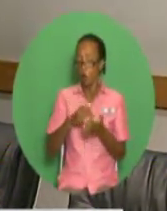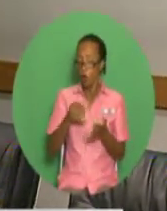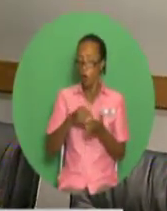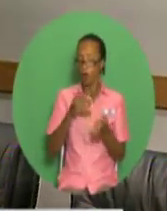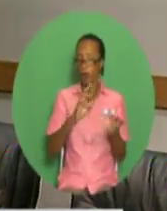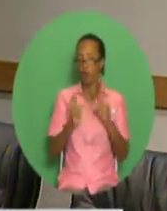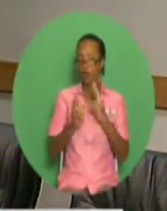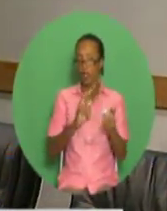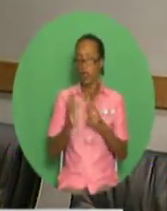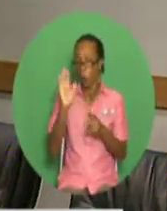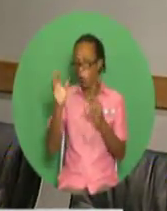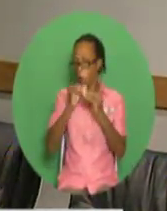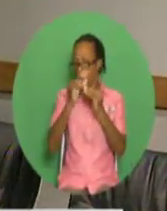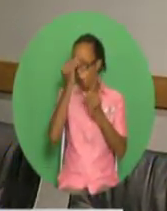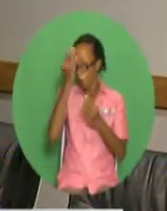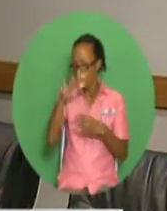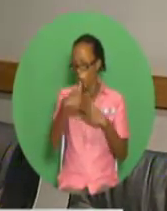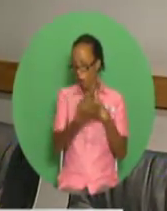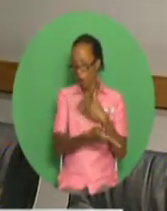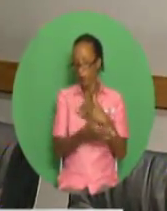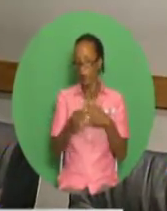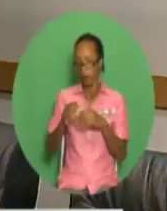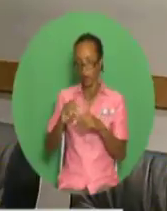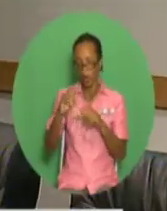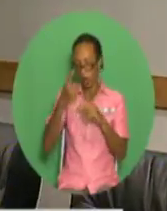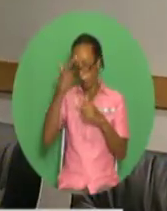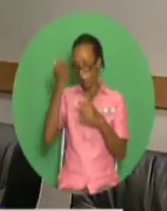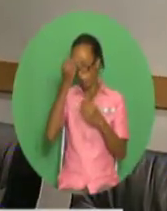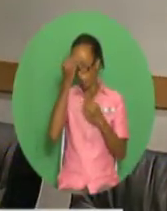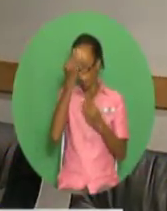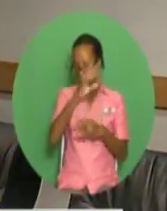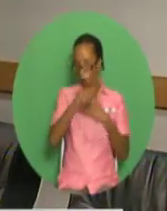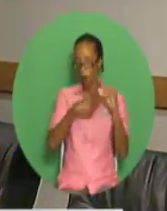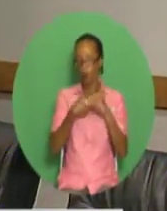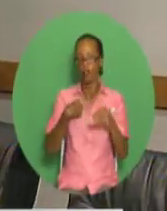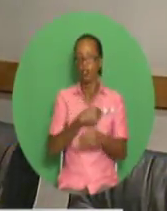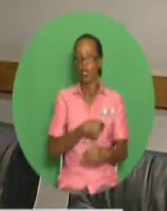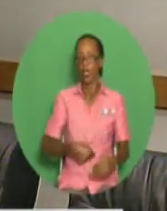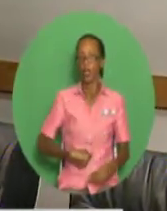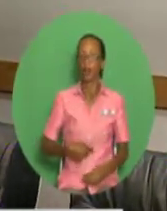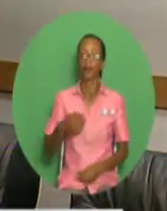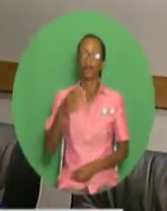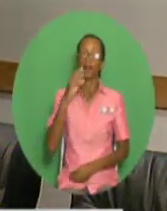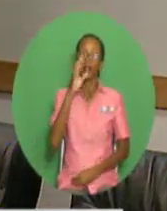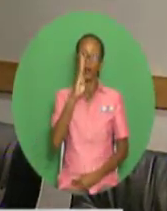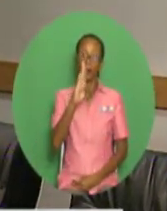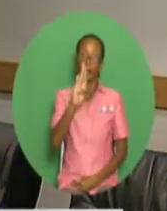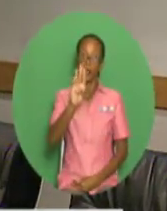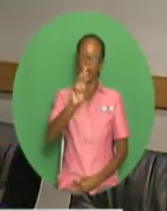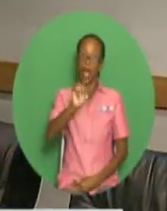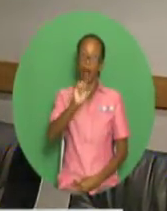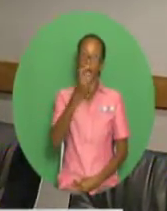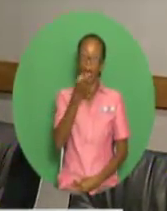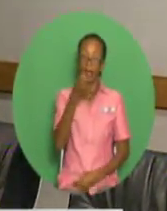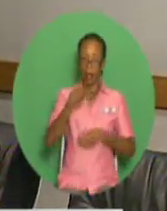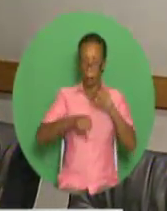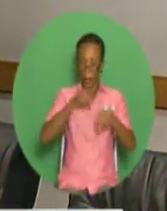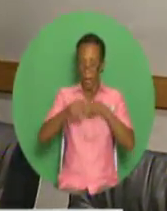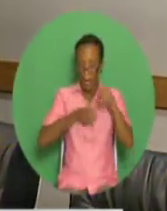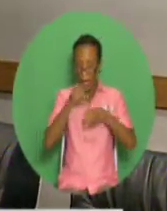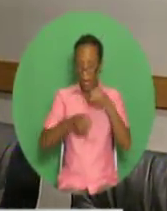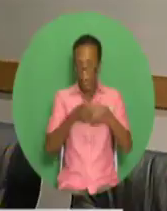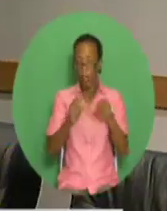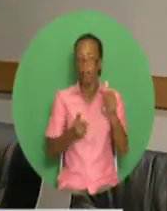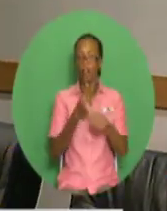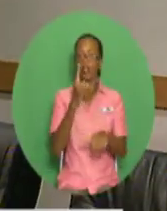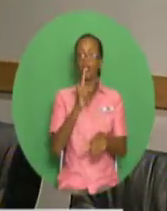come back to dragon boat when I discuss the trip in China. BMX, I was privileged to be able to attend the